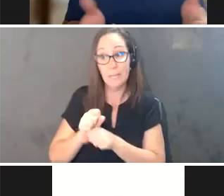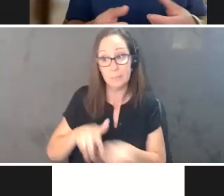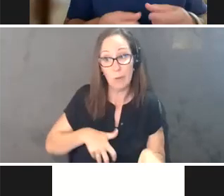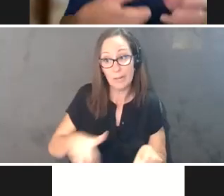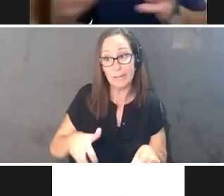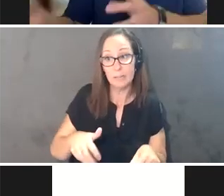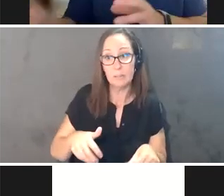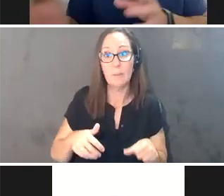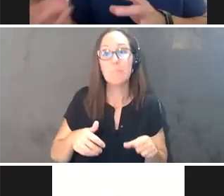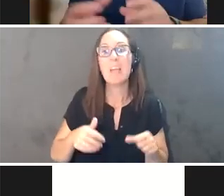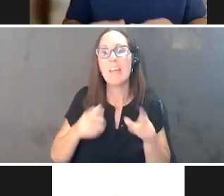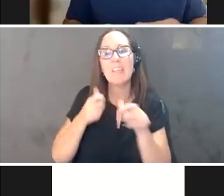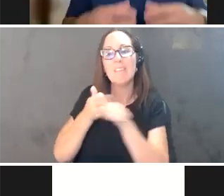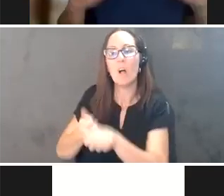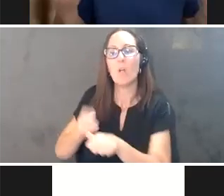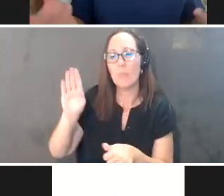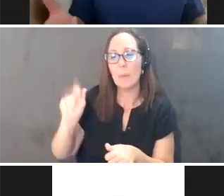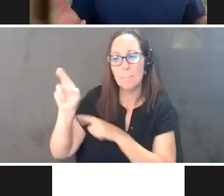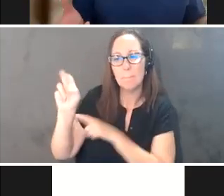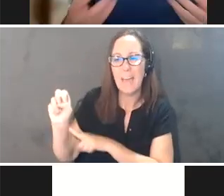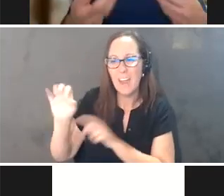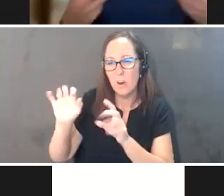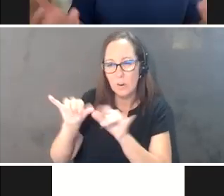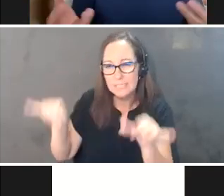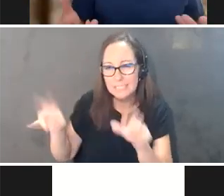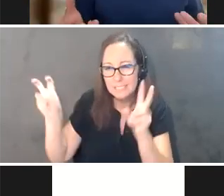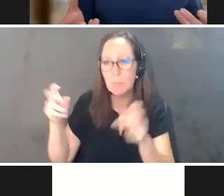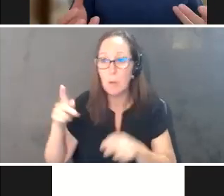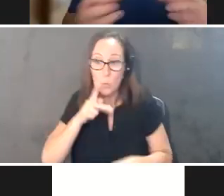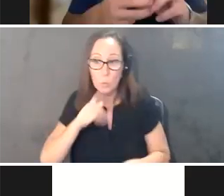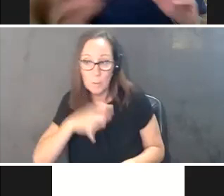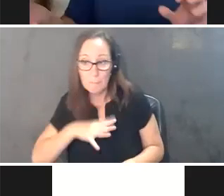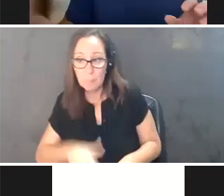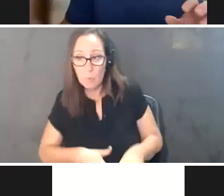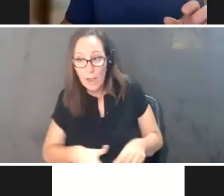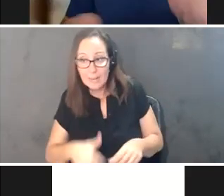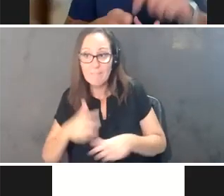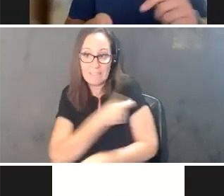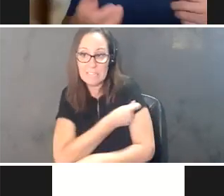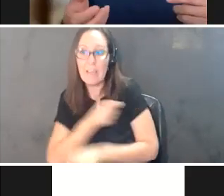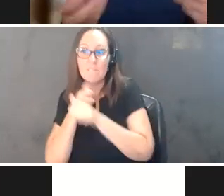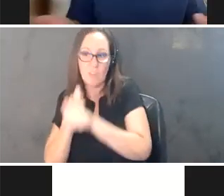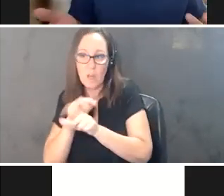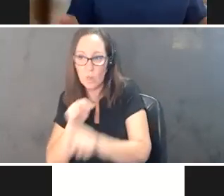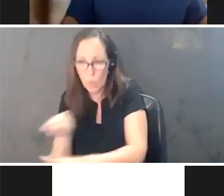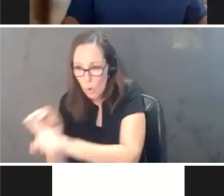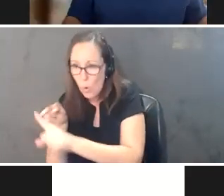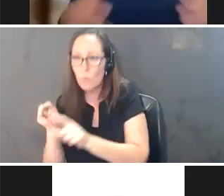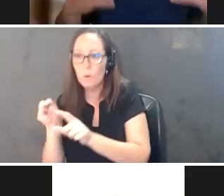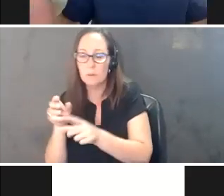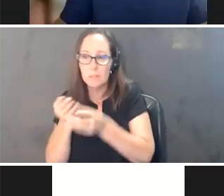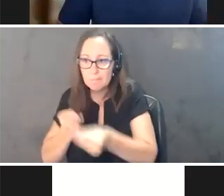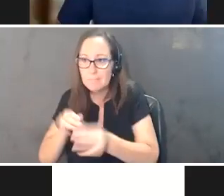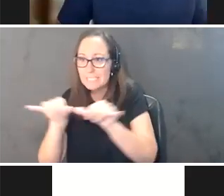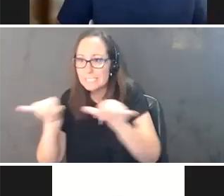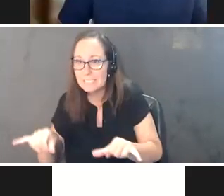various system. So there's a separate pregnancy system for women who are pregnant, who get vaccinated. They get followed. Also, they enter into a system